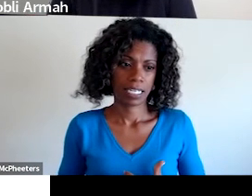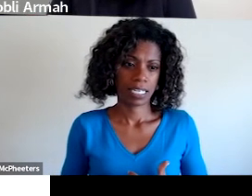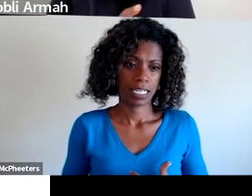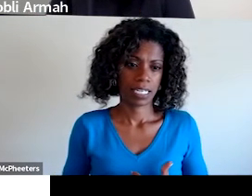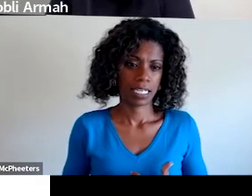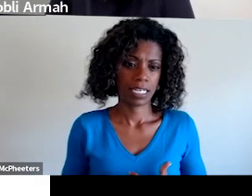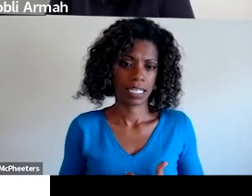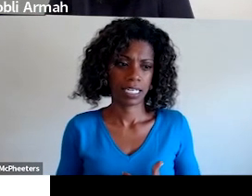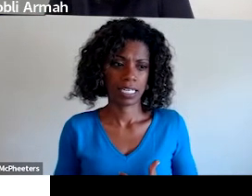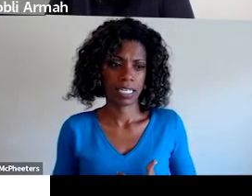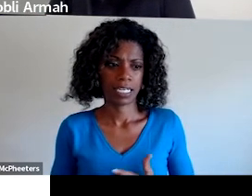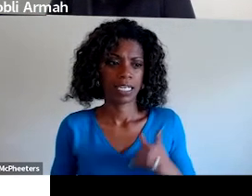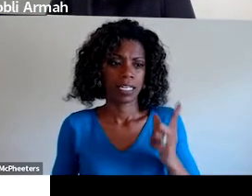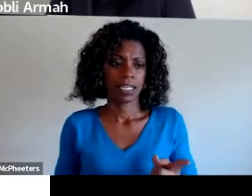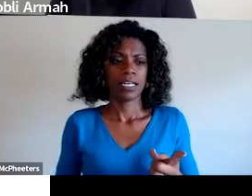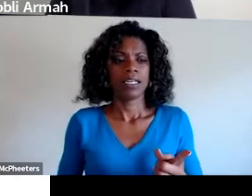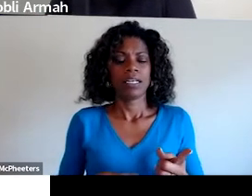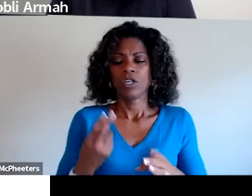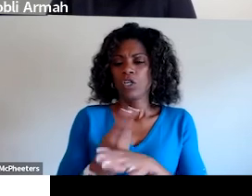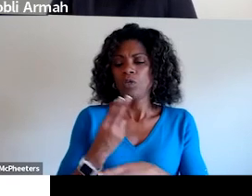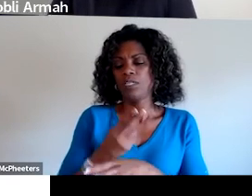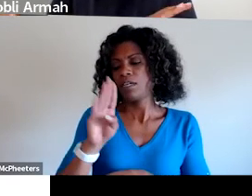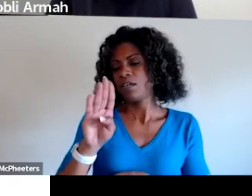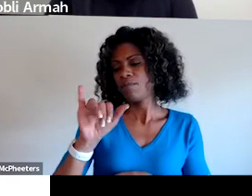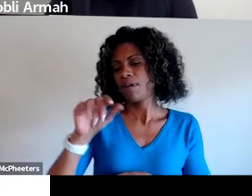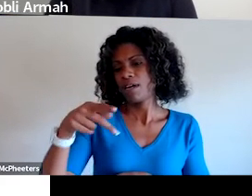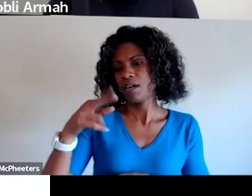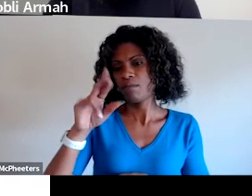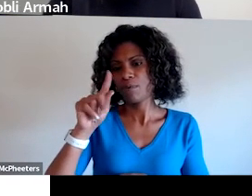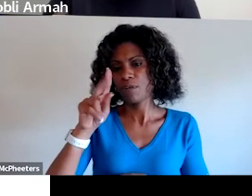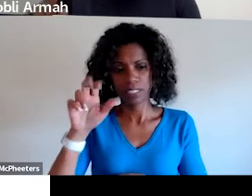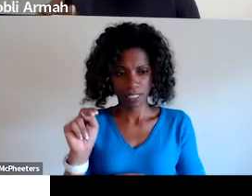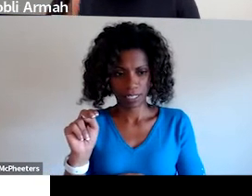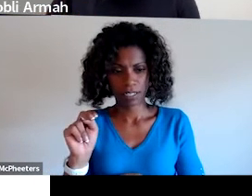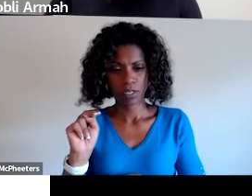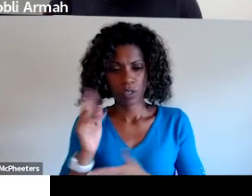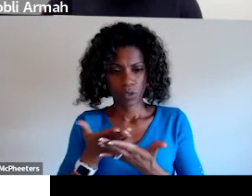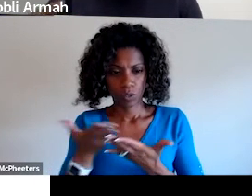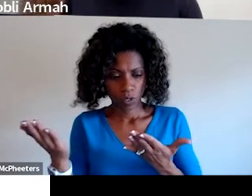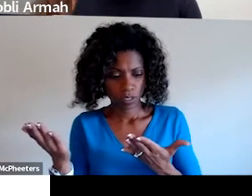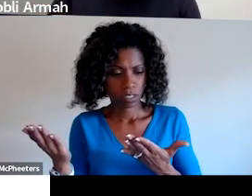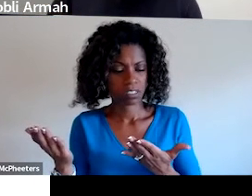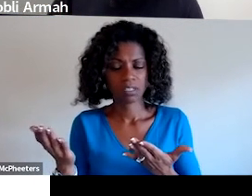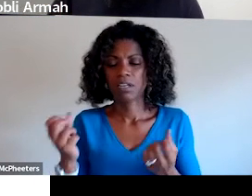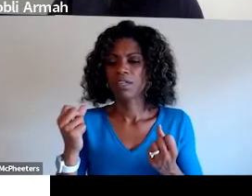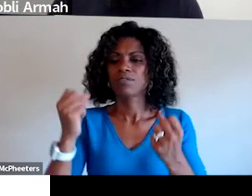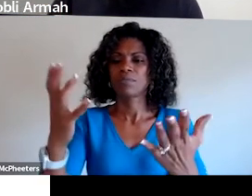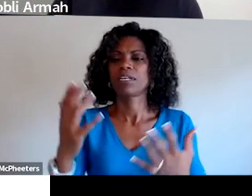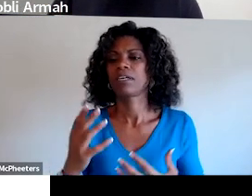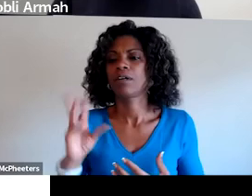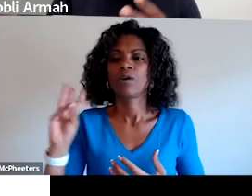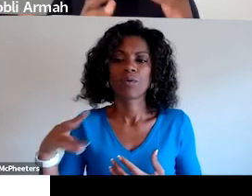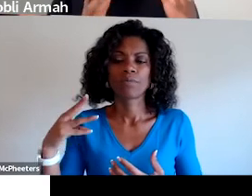resources? This is, I think, really, really important. There are tons of entities that Wall Street, that major